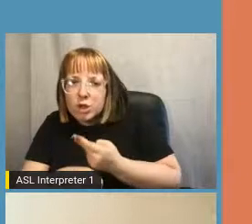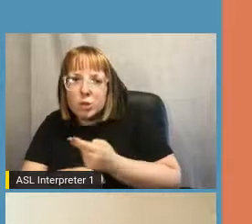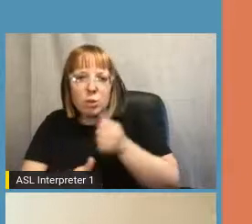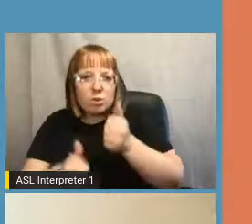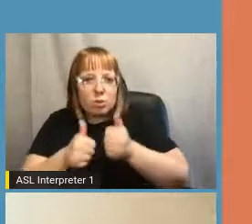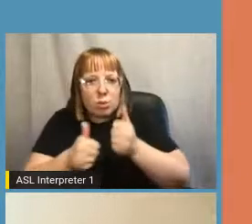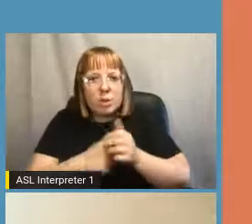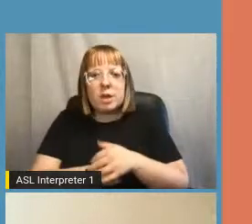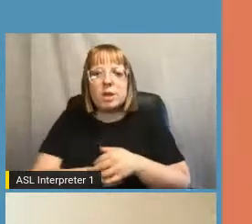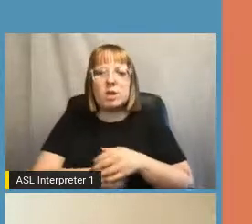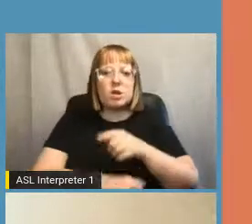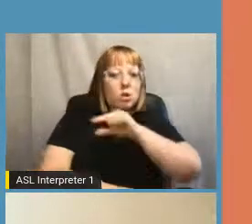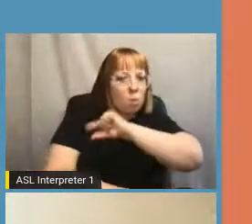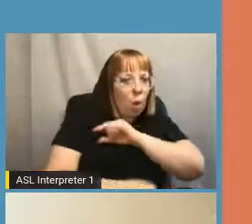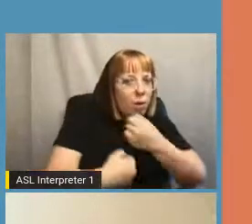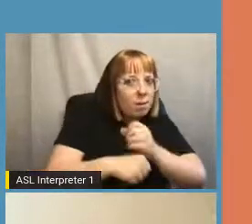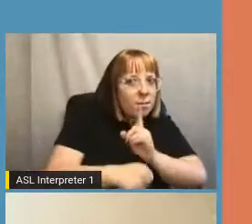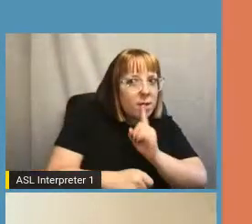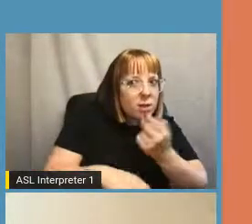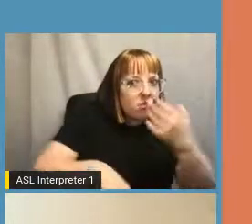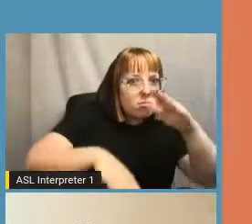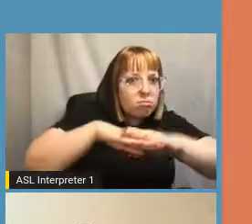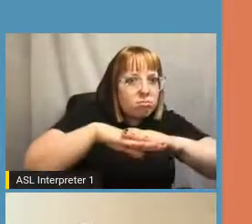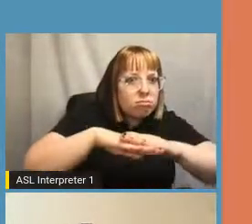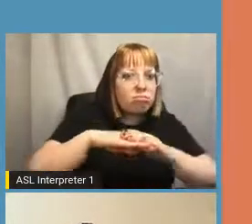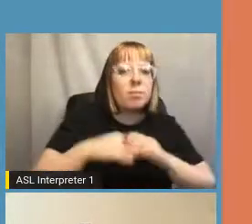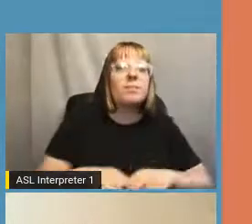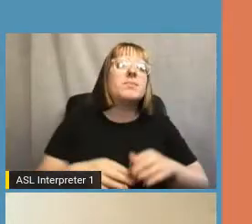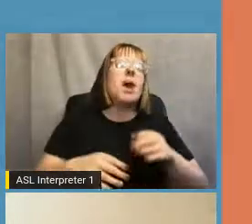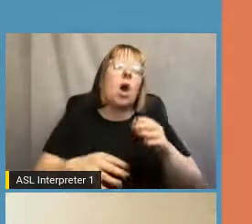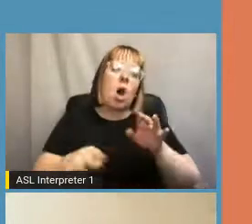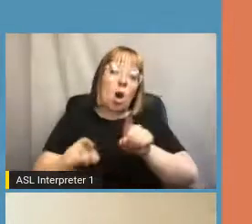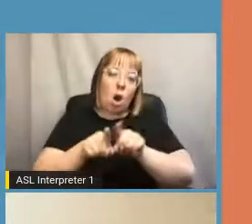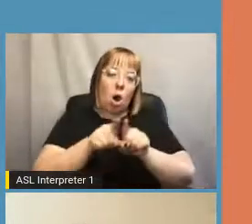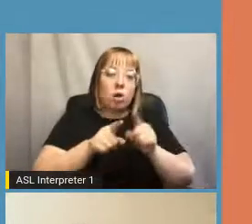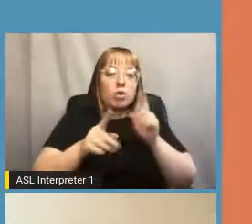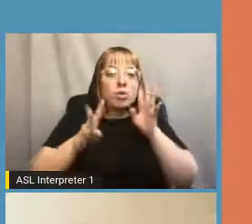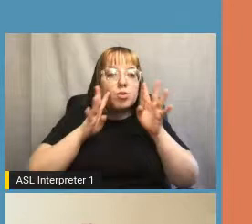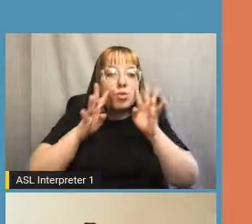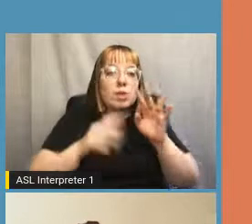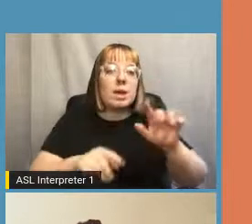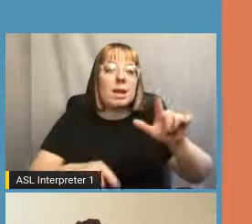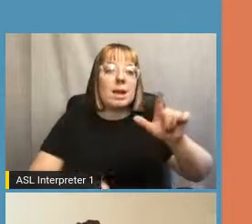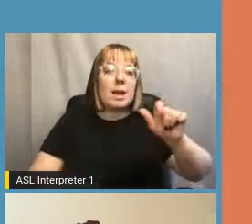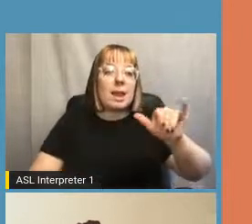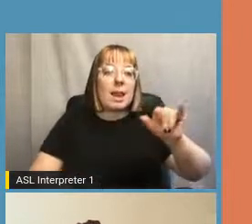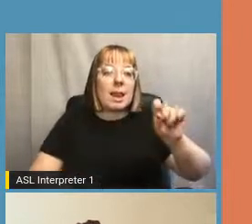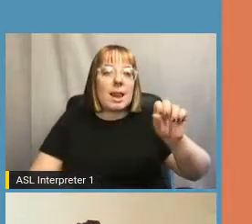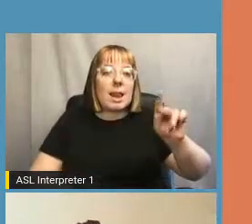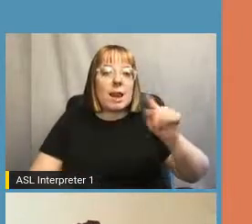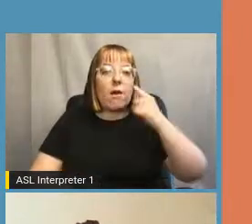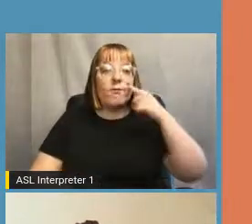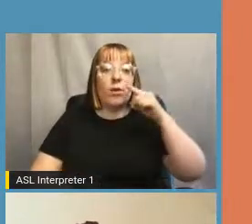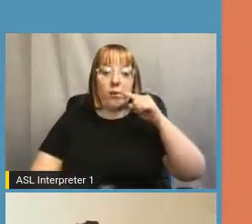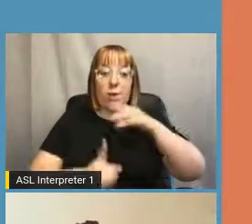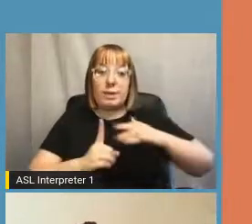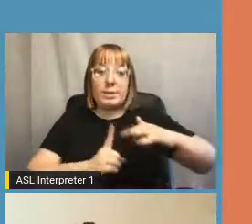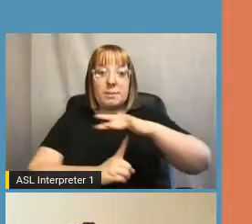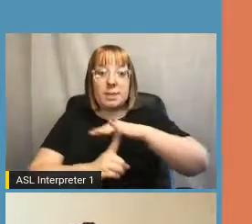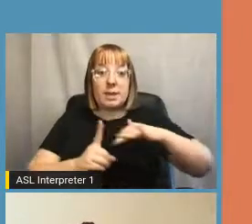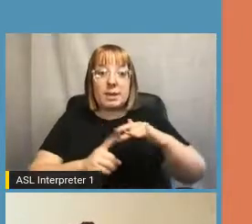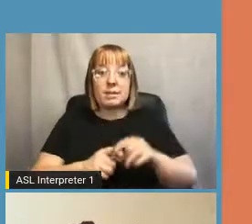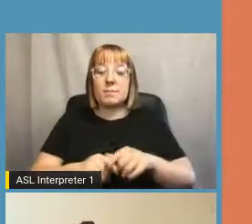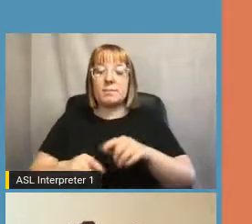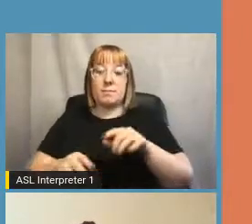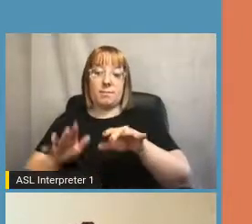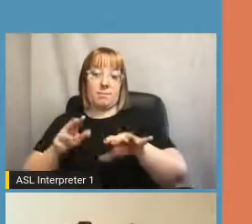for example. And then creating a layout for the space. Either you create it yourself or you're using a layout that's prepackaged